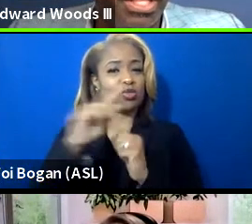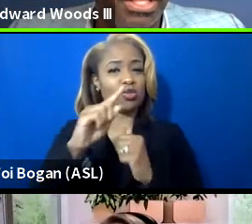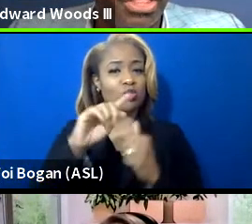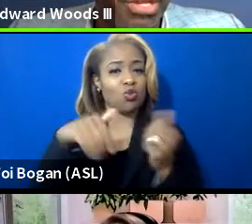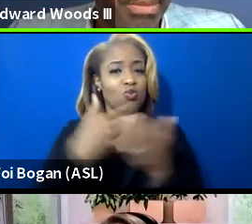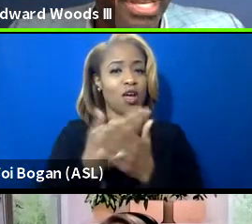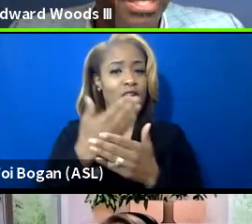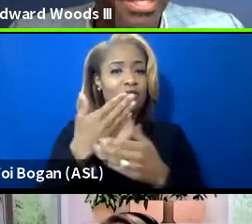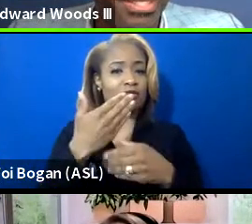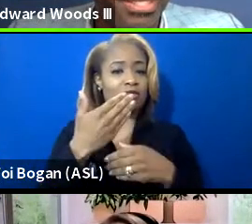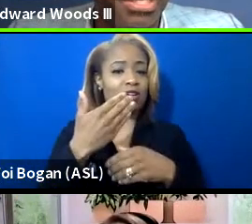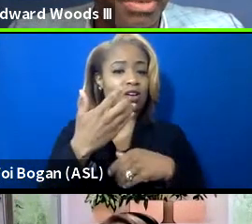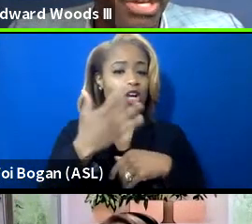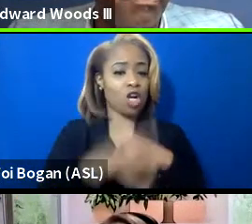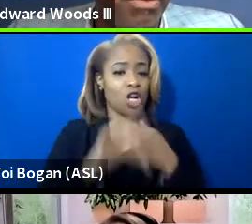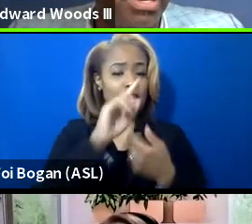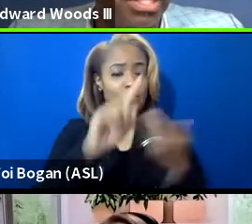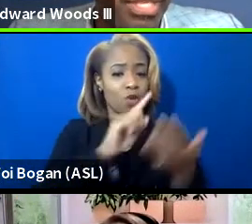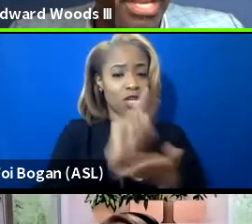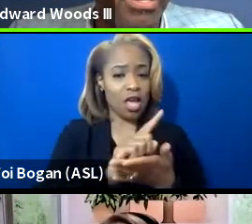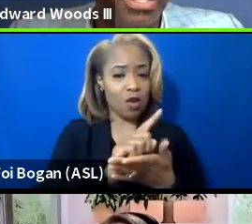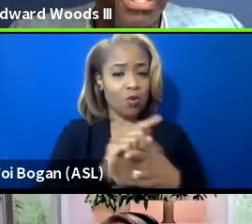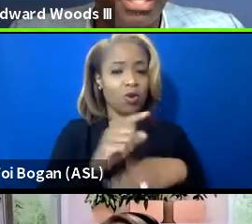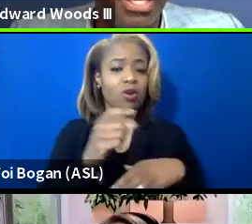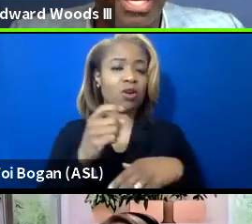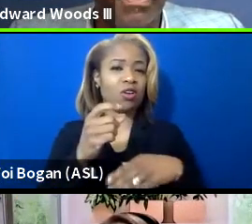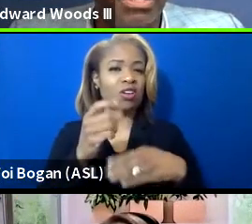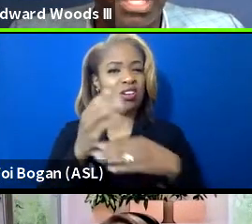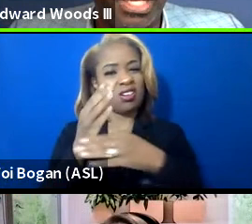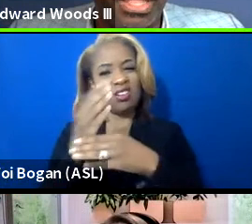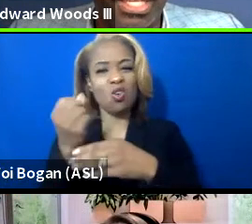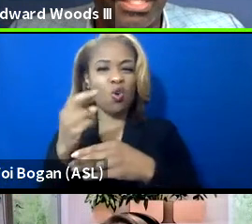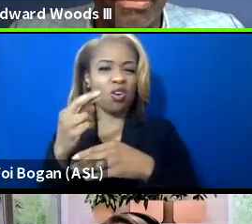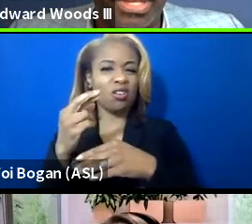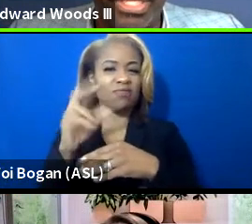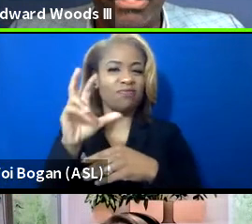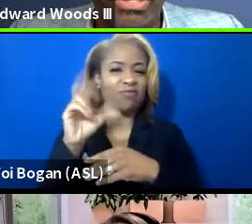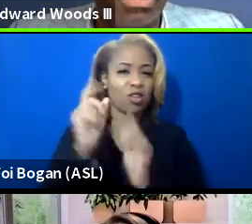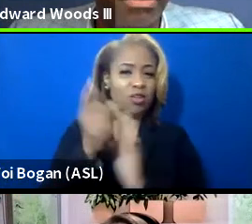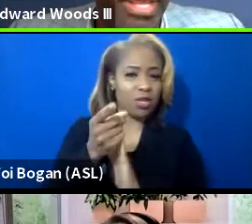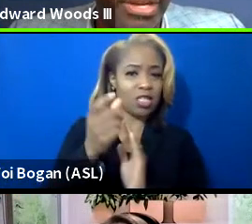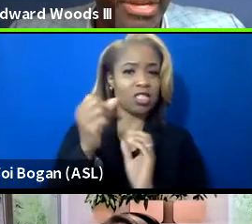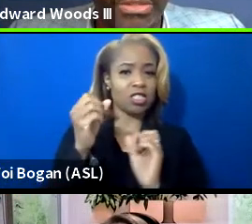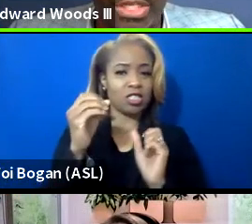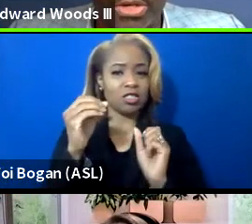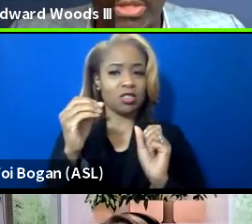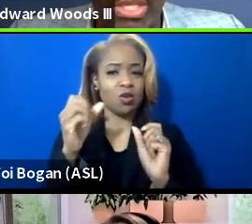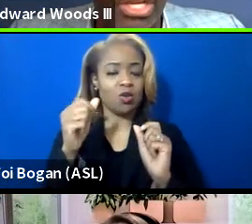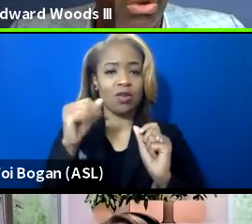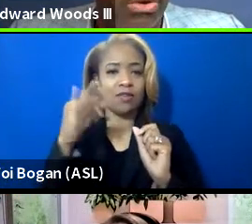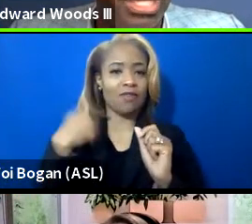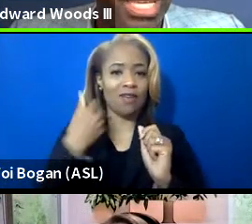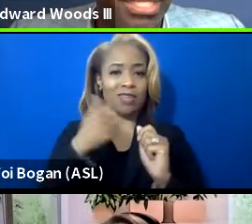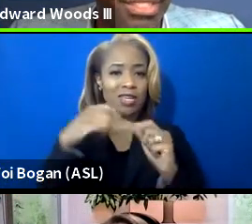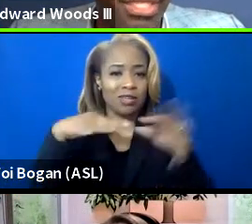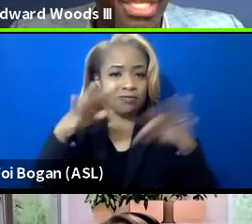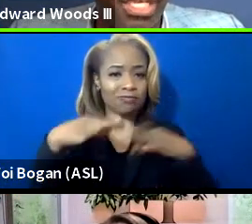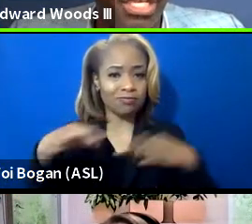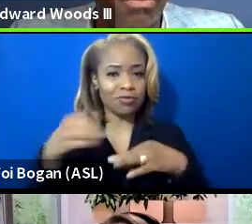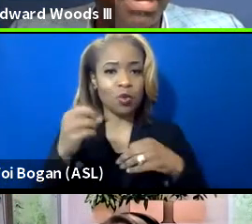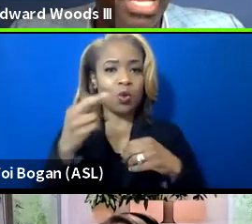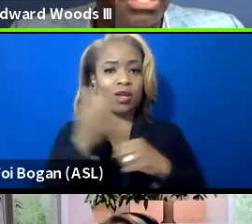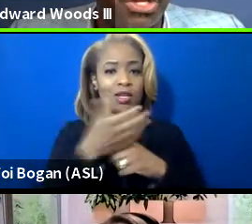later than 30 minutes, just so we know everyone is there. And if there's any things that we need to explain or any